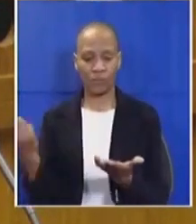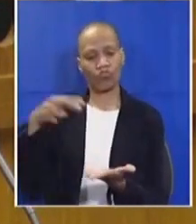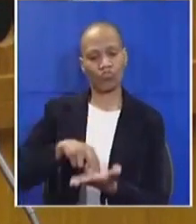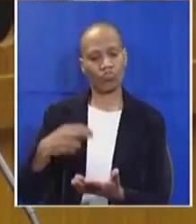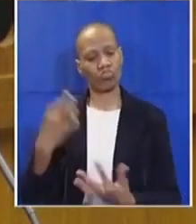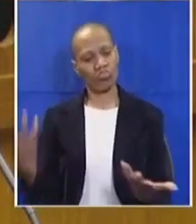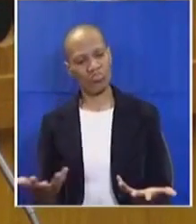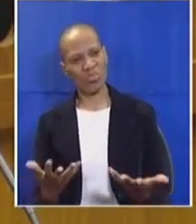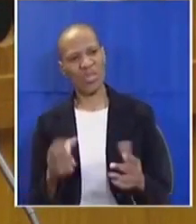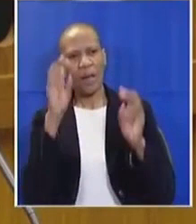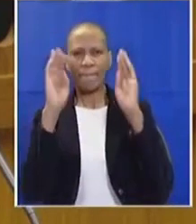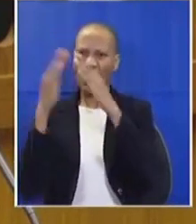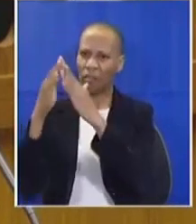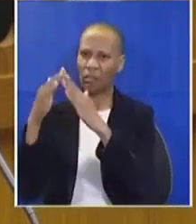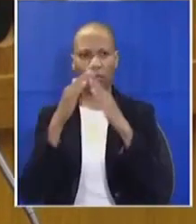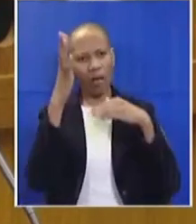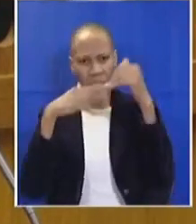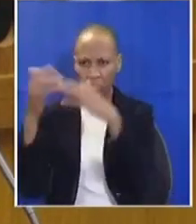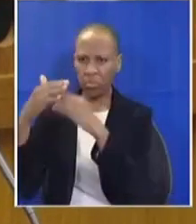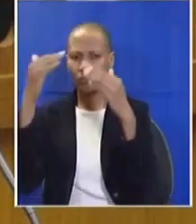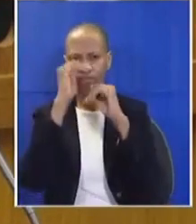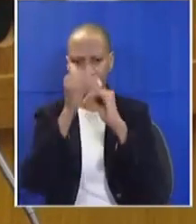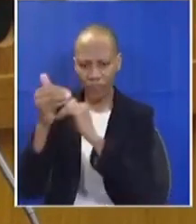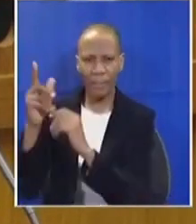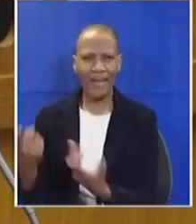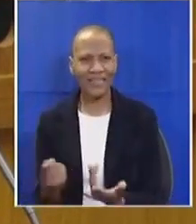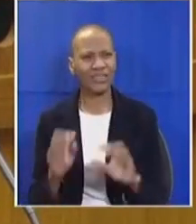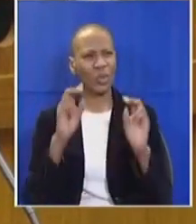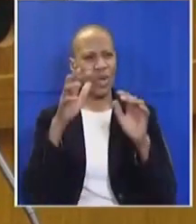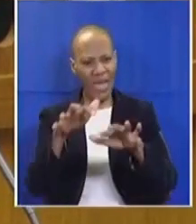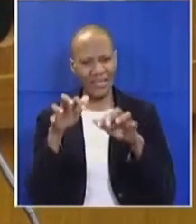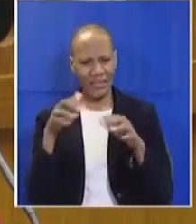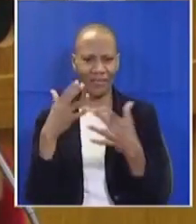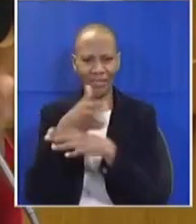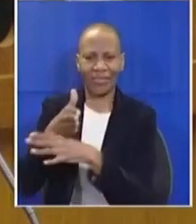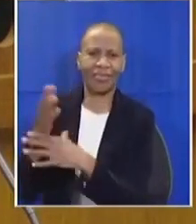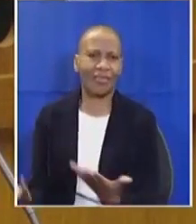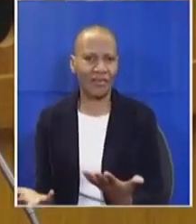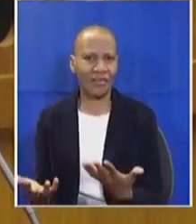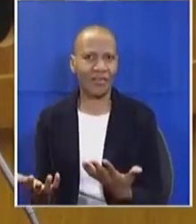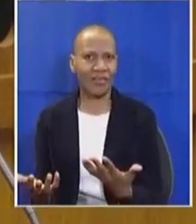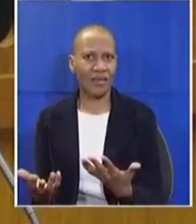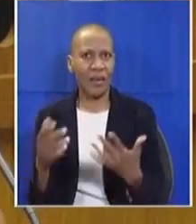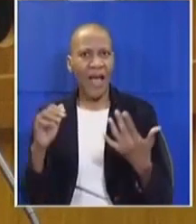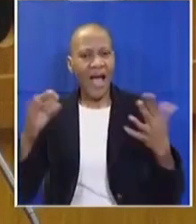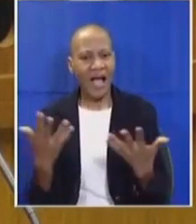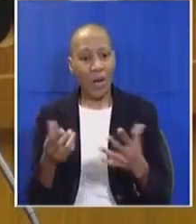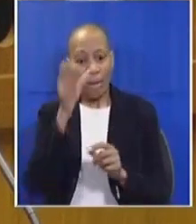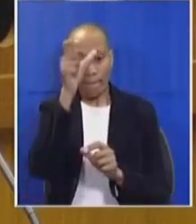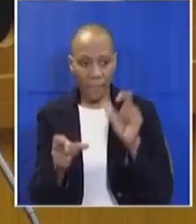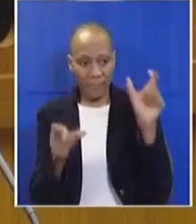about destruction of property, destruction or disruption of exams, infringement of